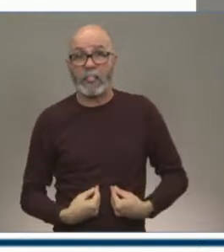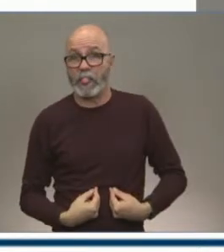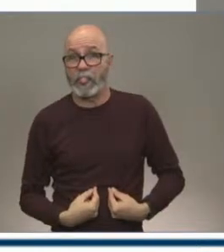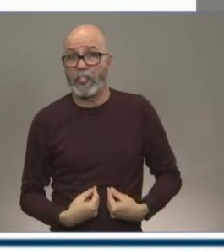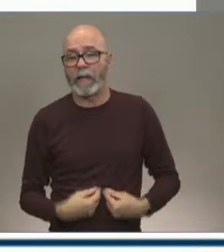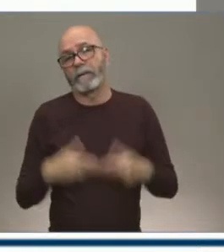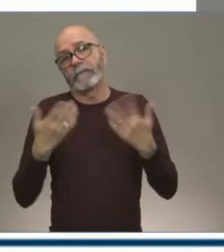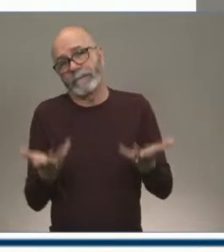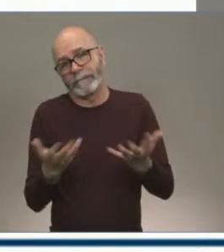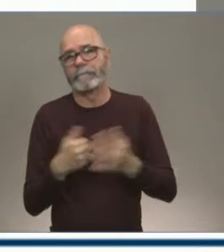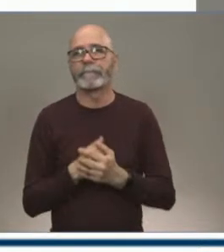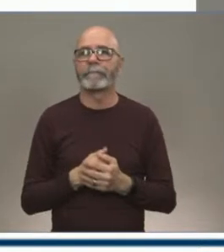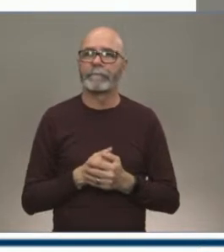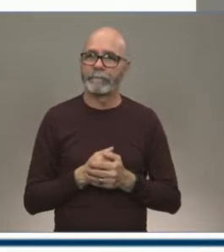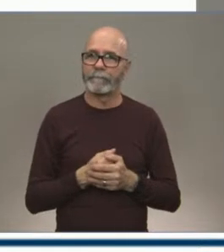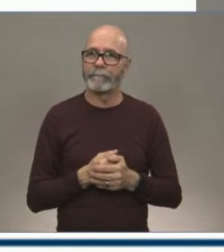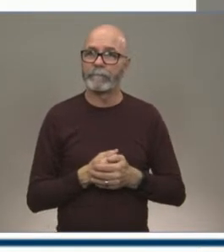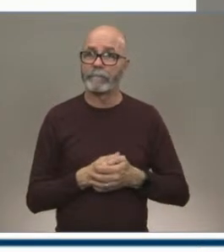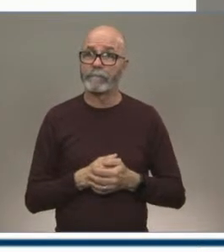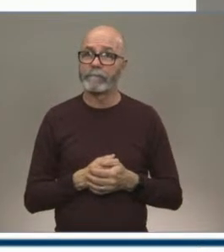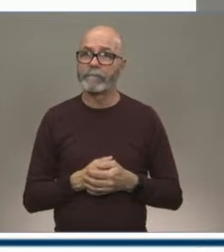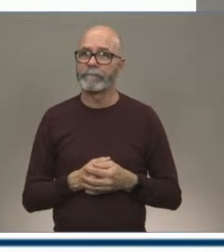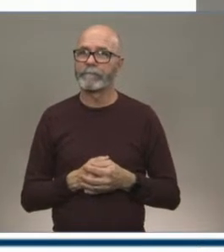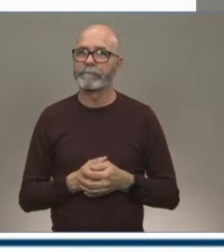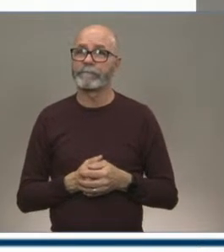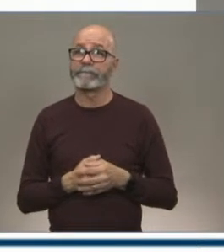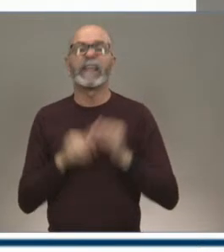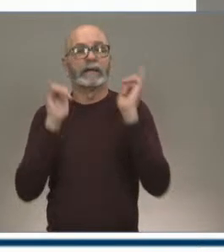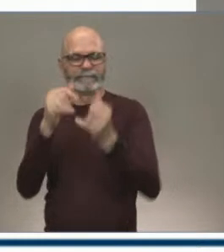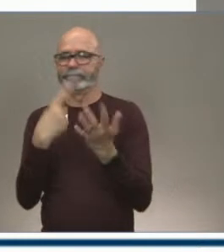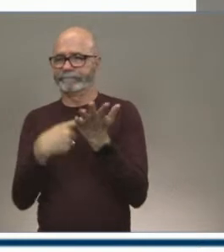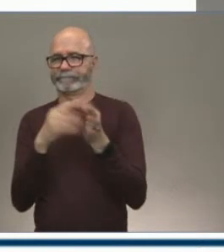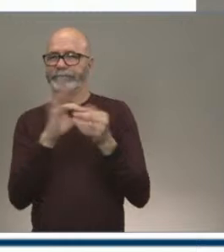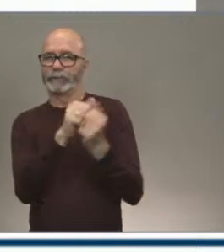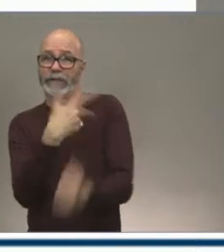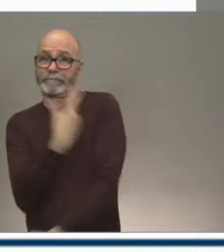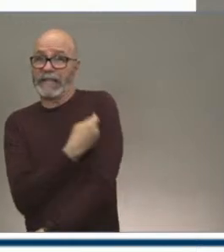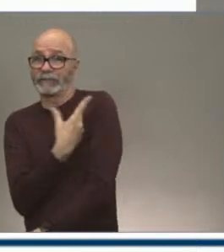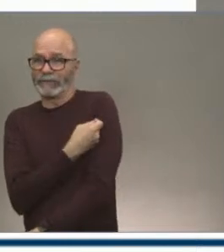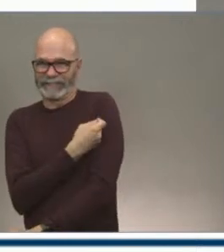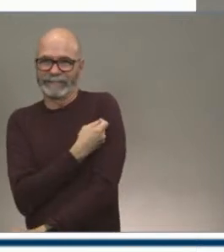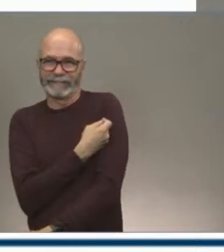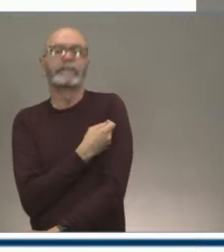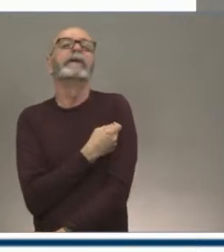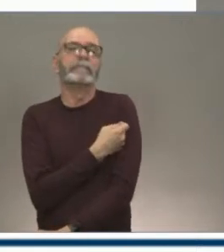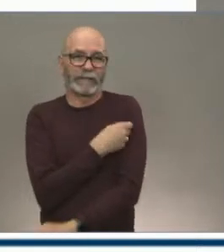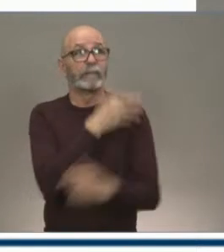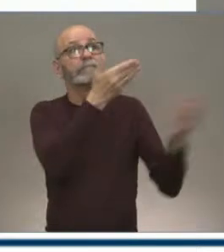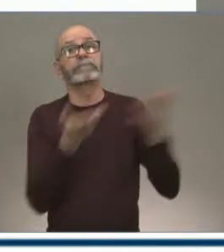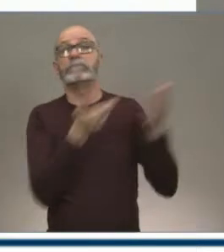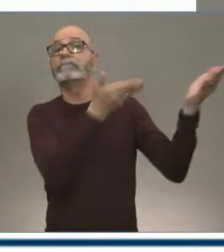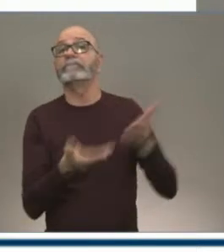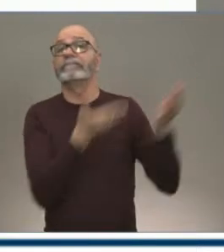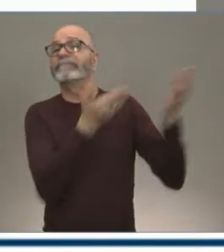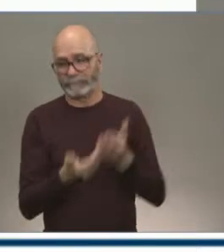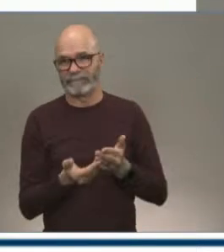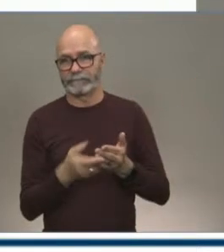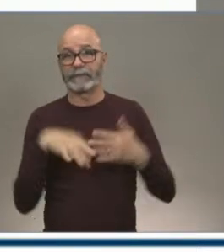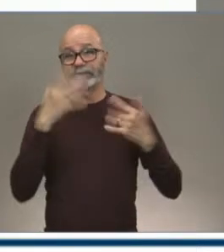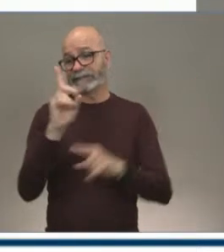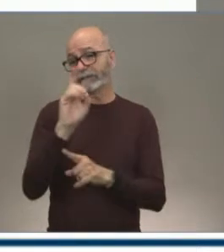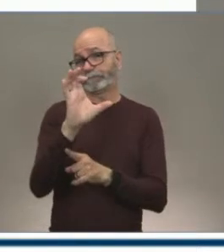For this week's vaccine update, I'll begin with a brief recap of our vaccine supply. So since December 15th, we've received